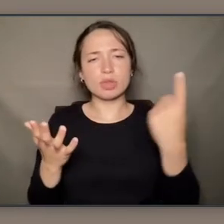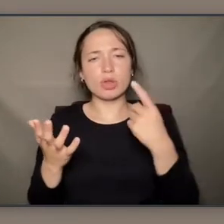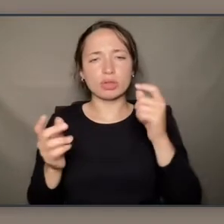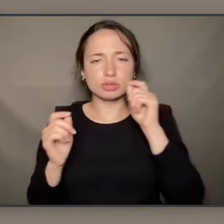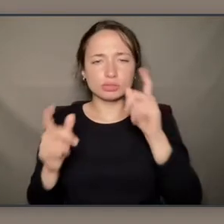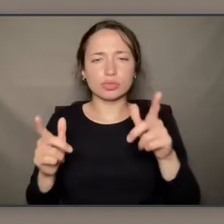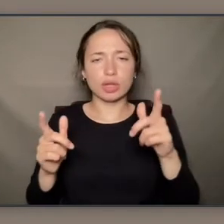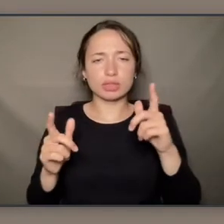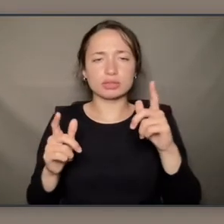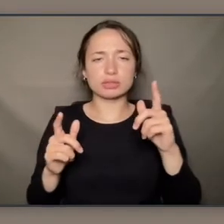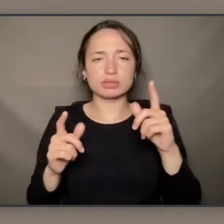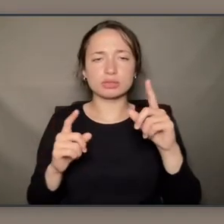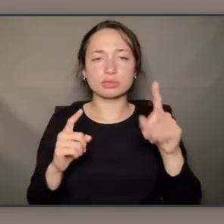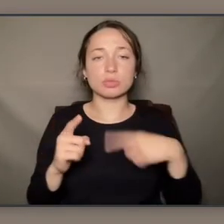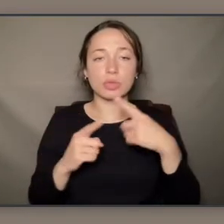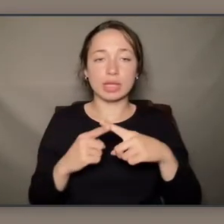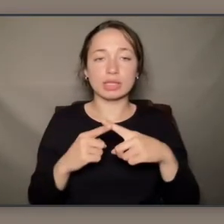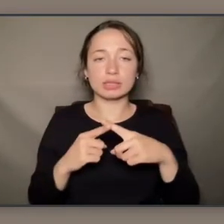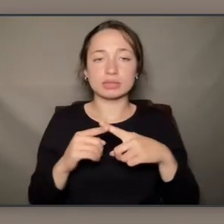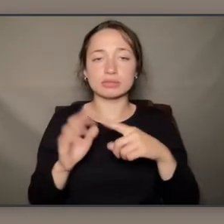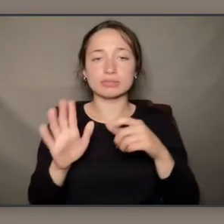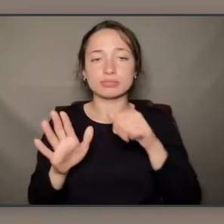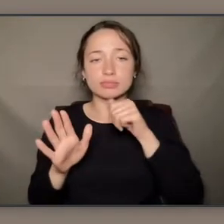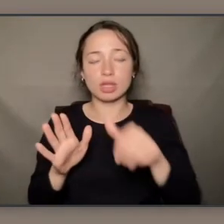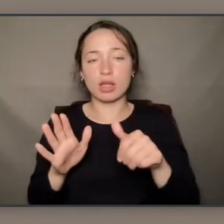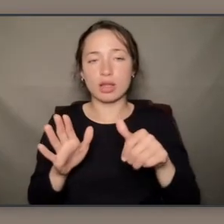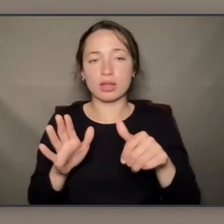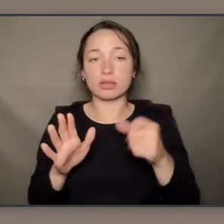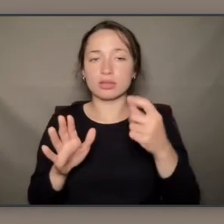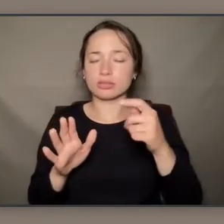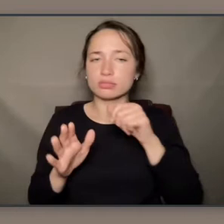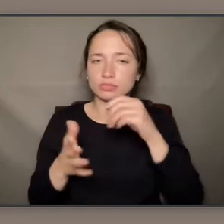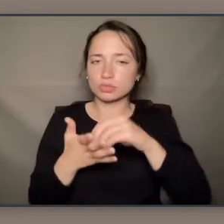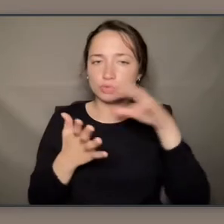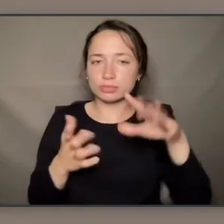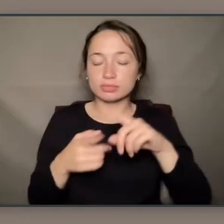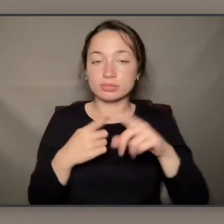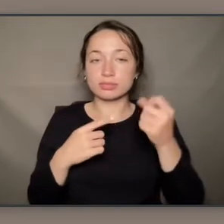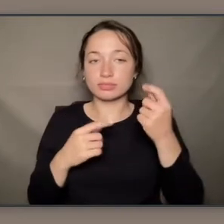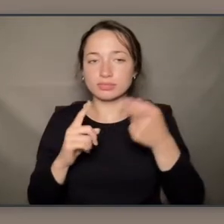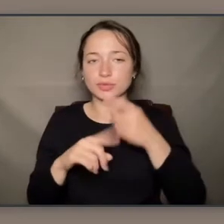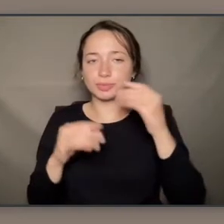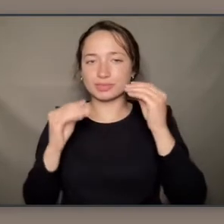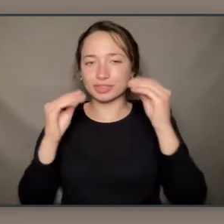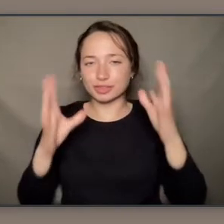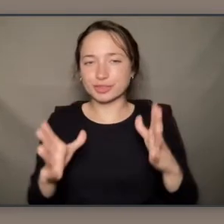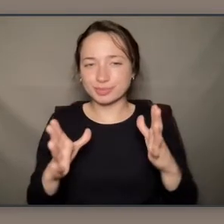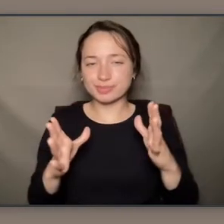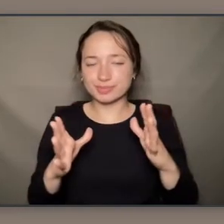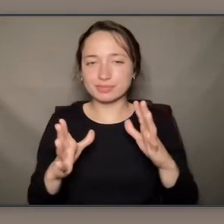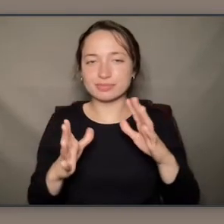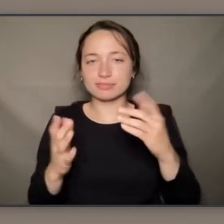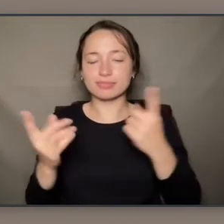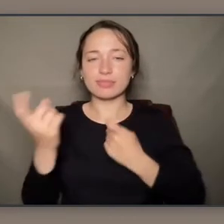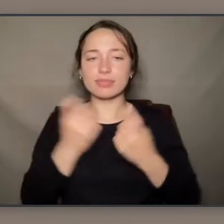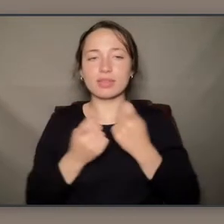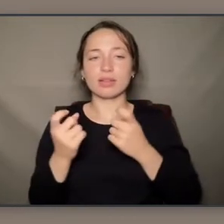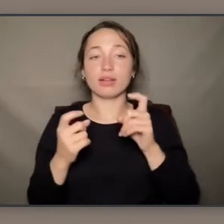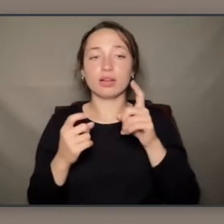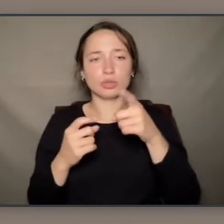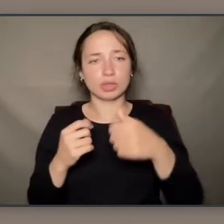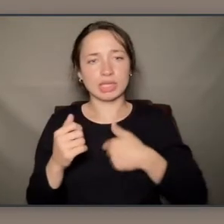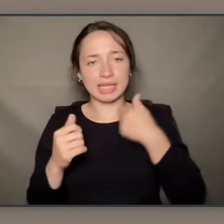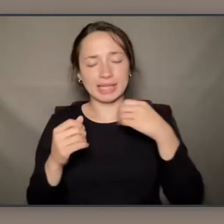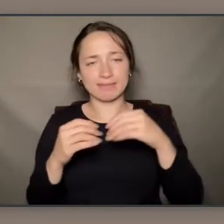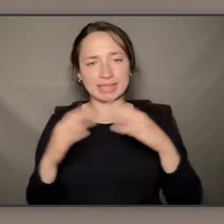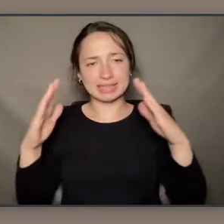and I'm always surprised when not coming from students, but the questions that come from teachers, such as,